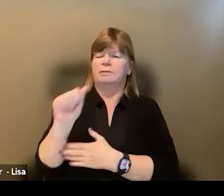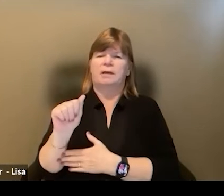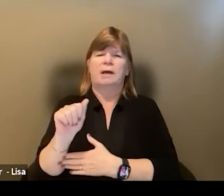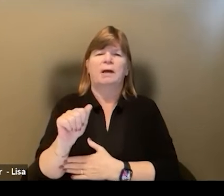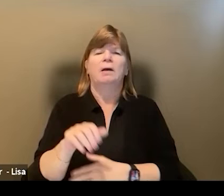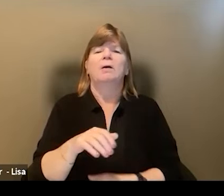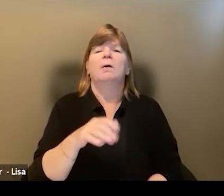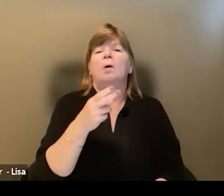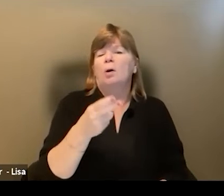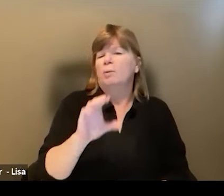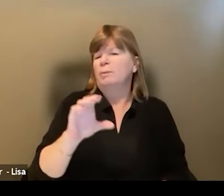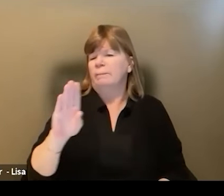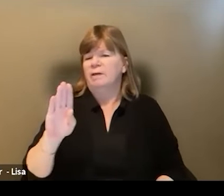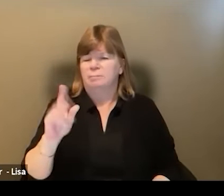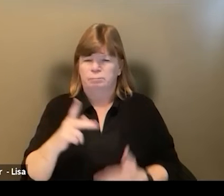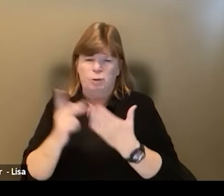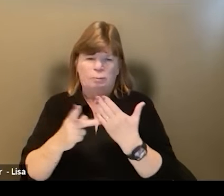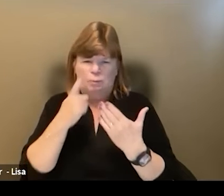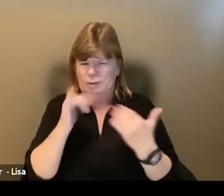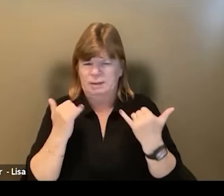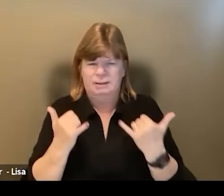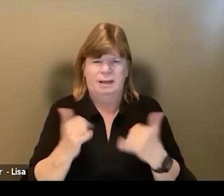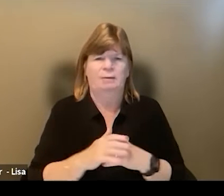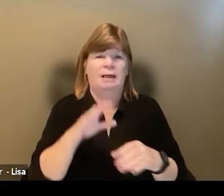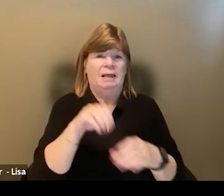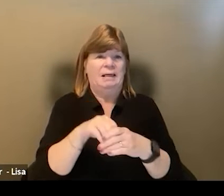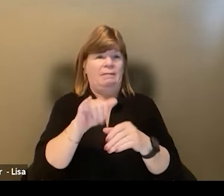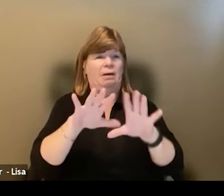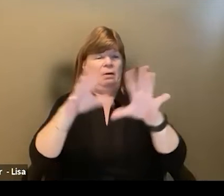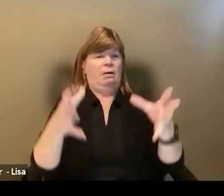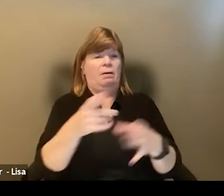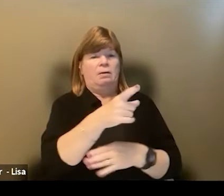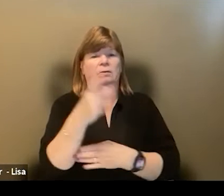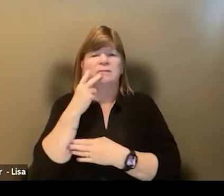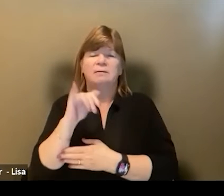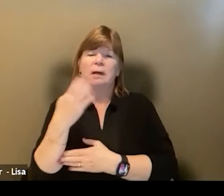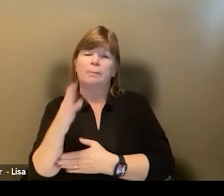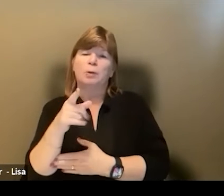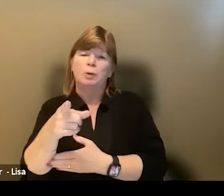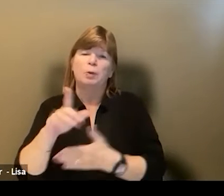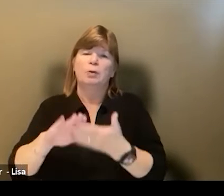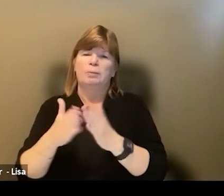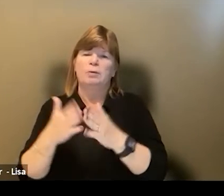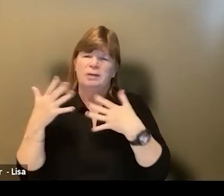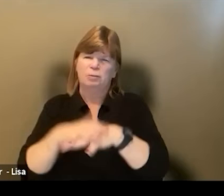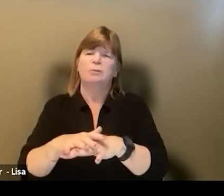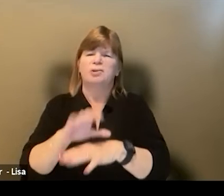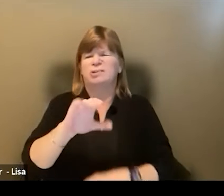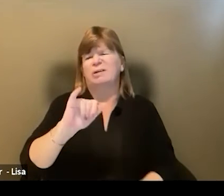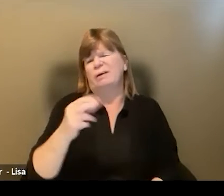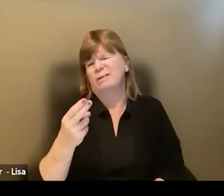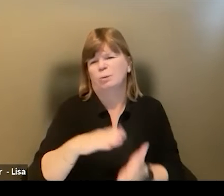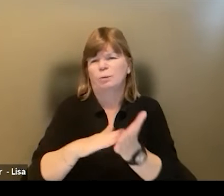and community-based services programs look like today. And within that, you can see in the blue, the community integration and habilitation